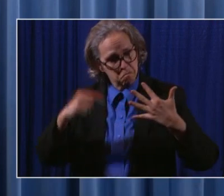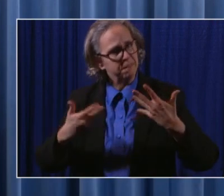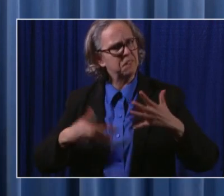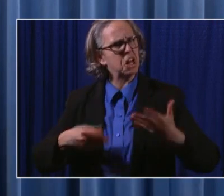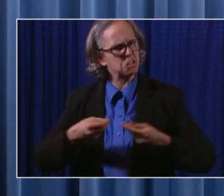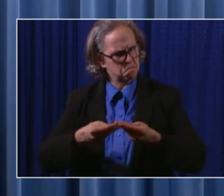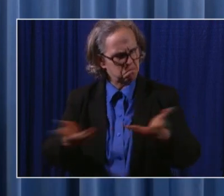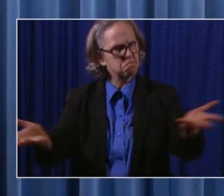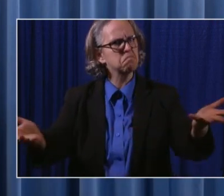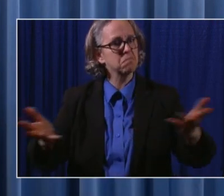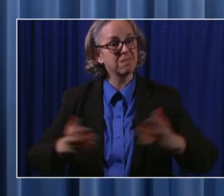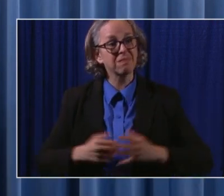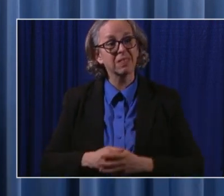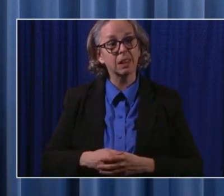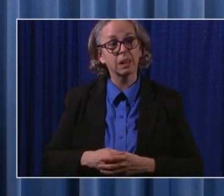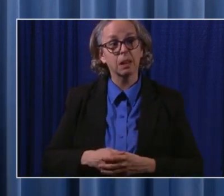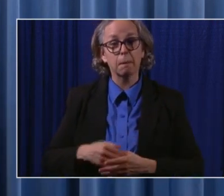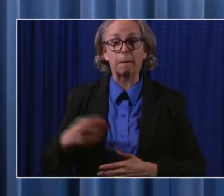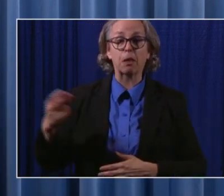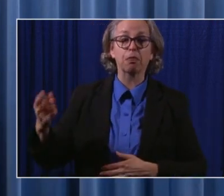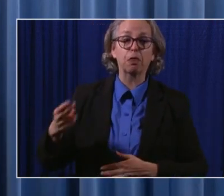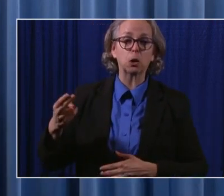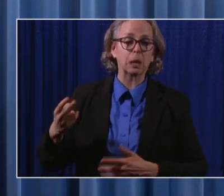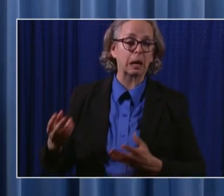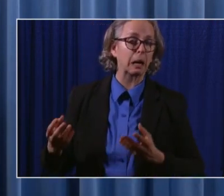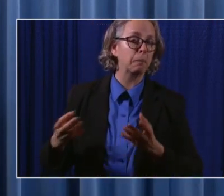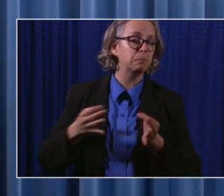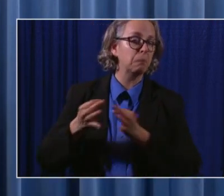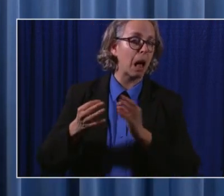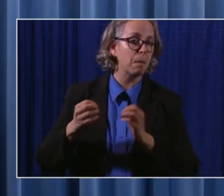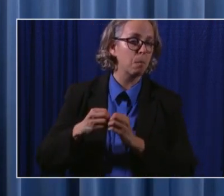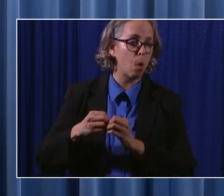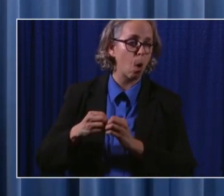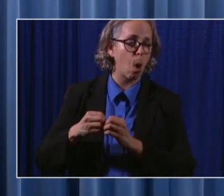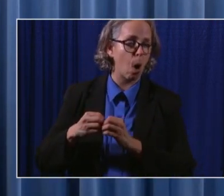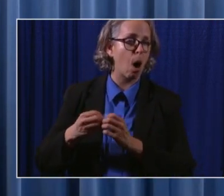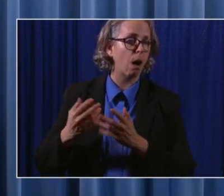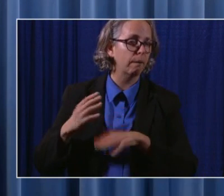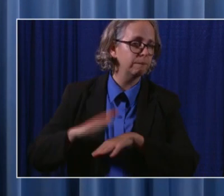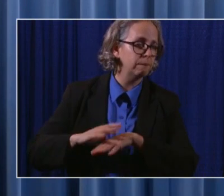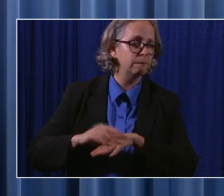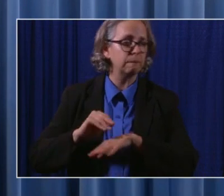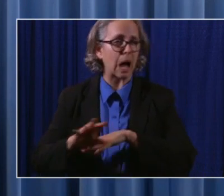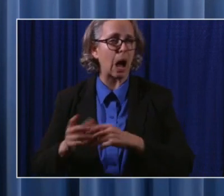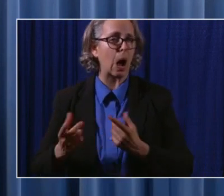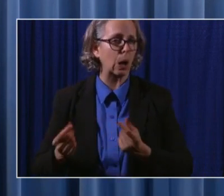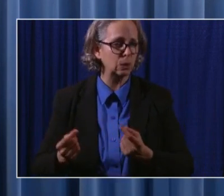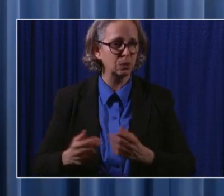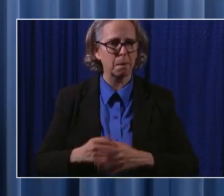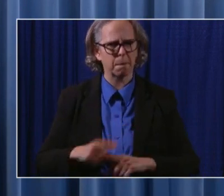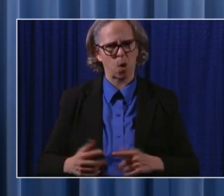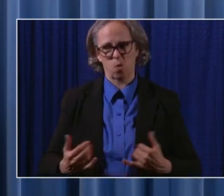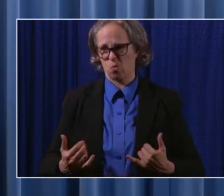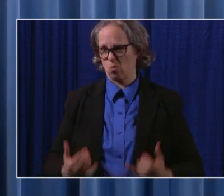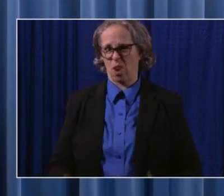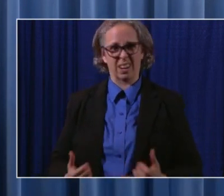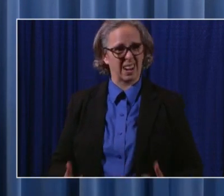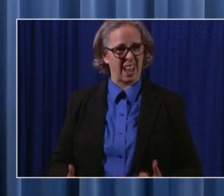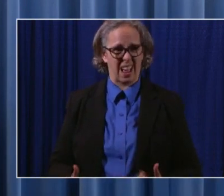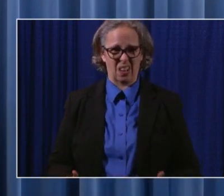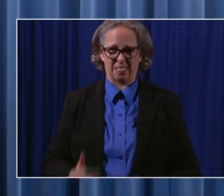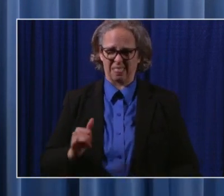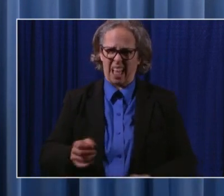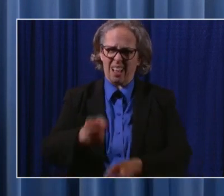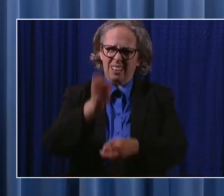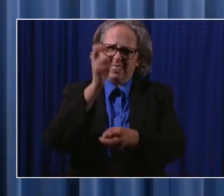on Thursday. But we've given them some guidance. But we've let that difficult decision about how